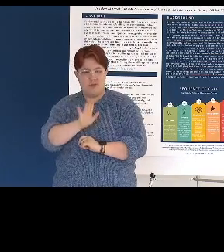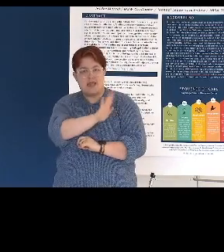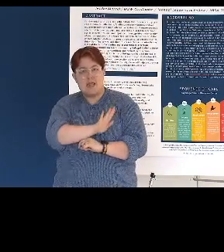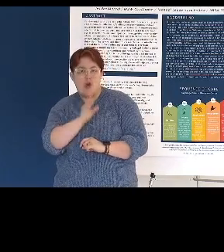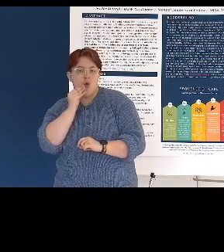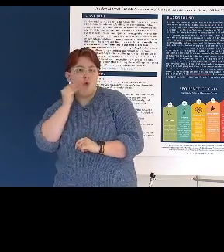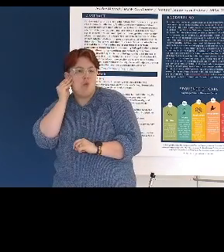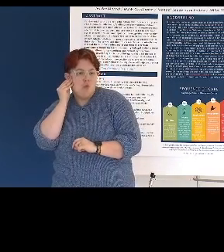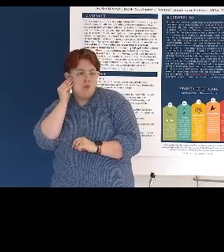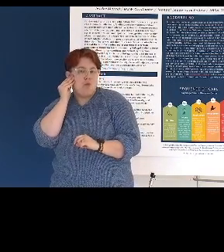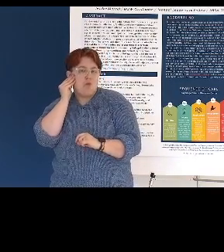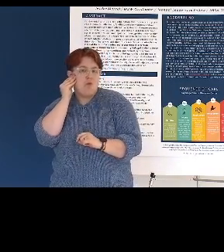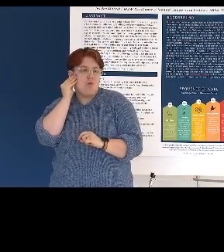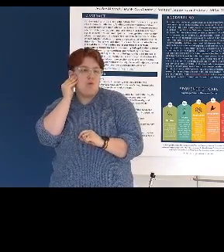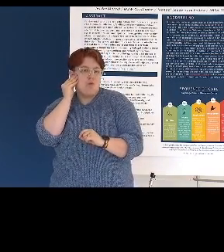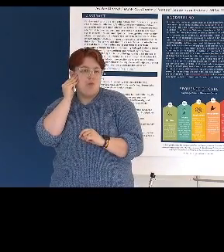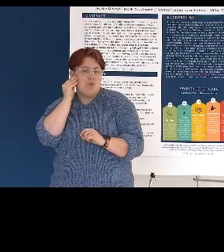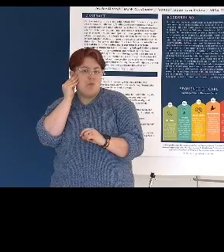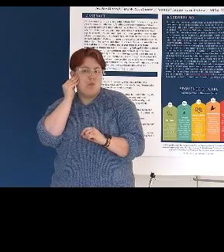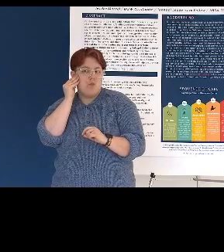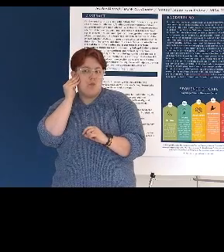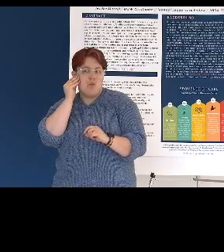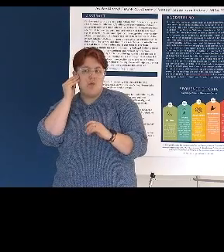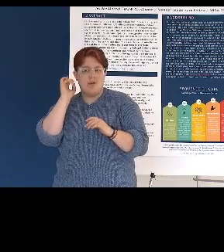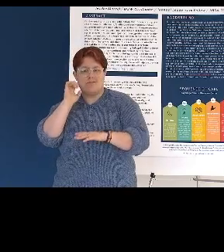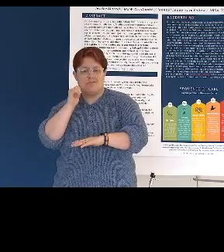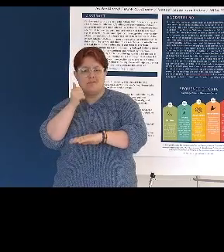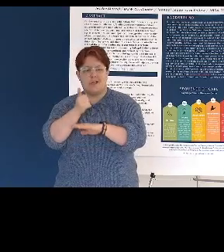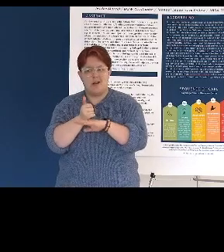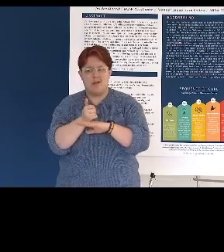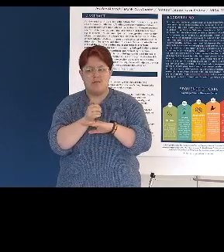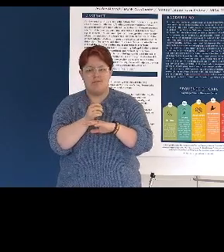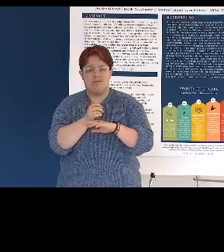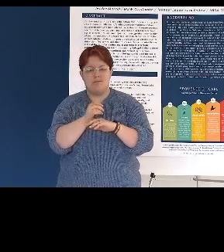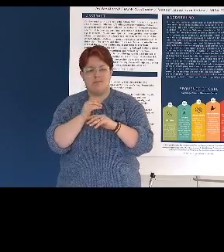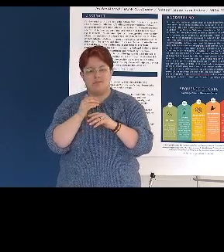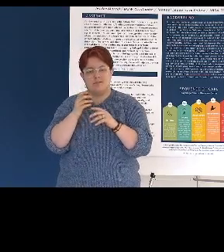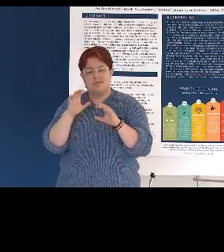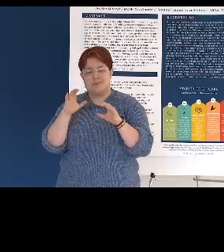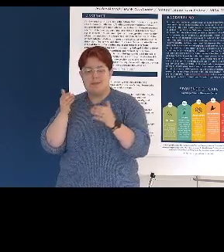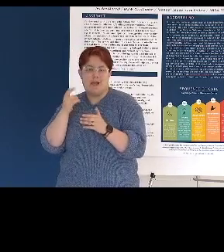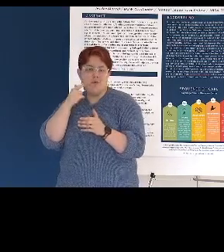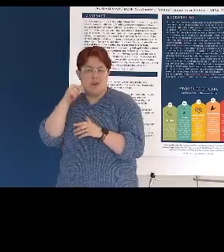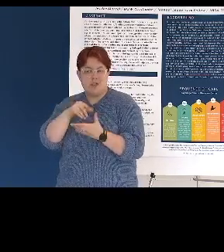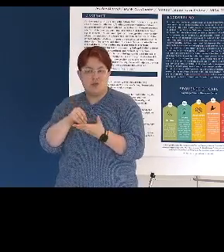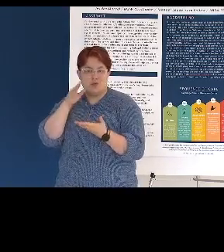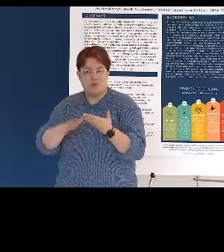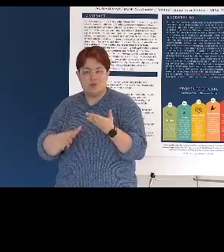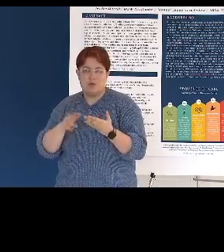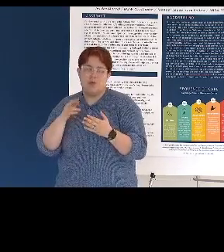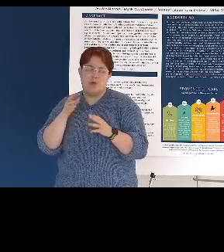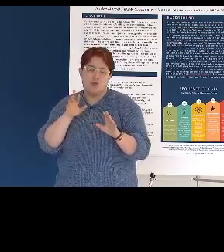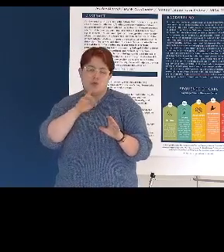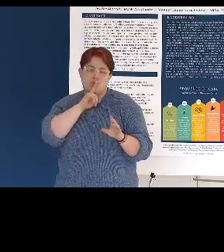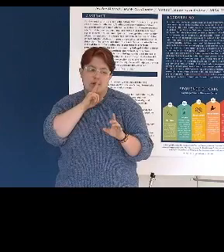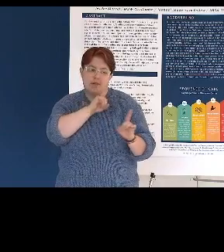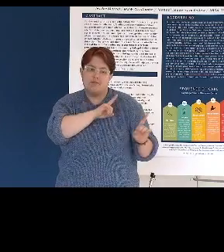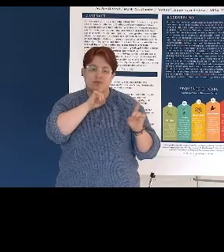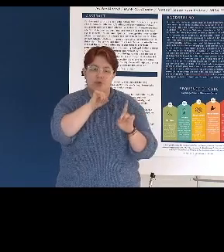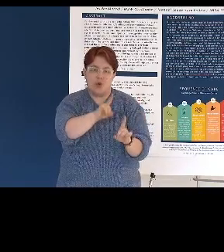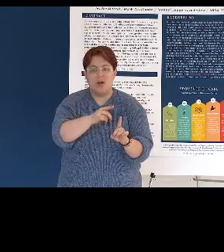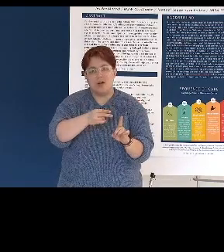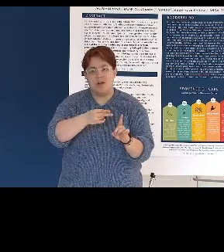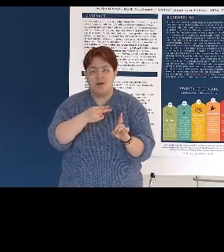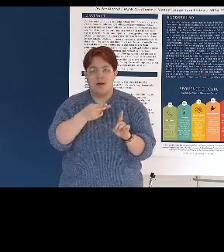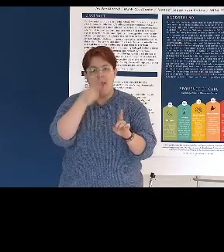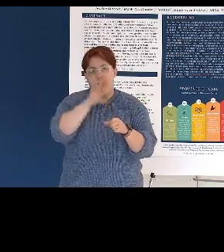create innate capacities for these students. Because the reality is they're going on to high achieving colleges that are going to be